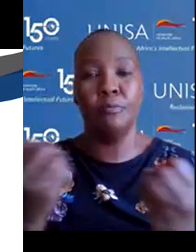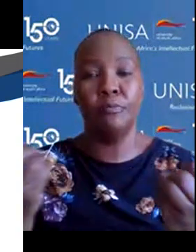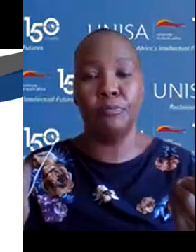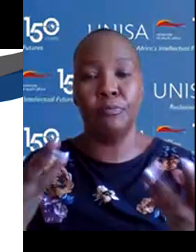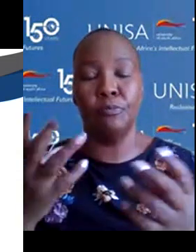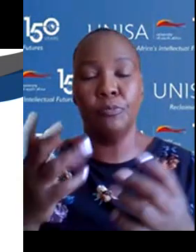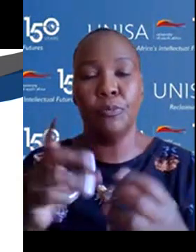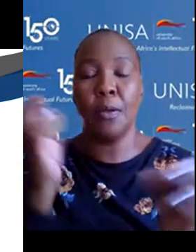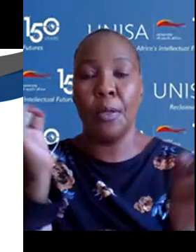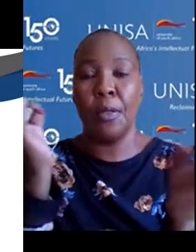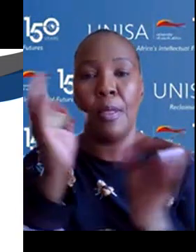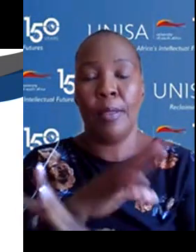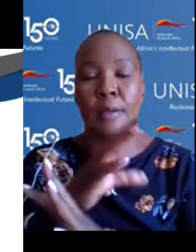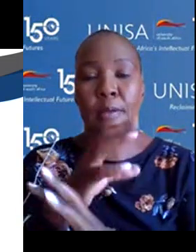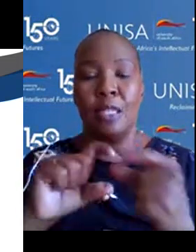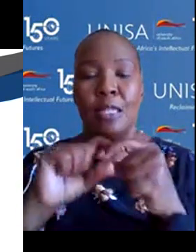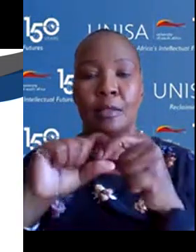yet.